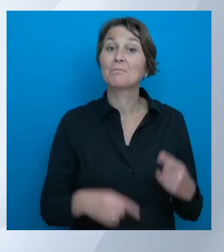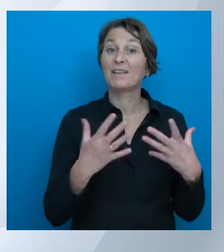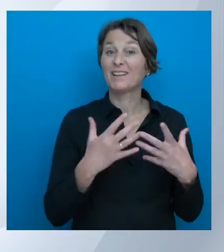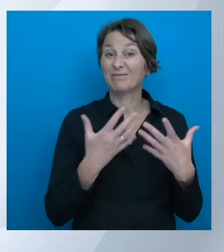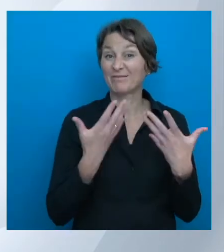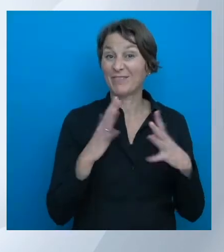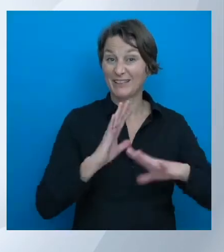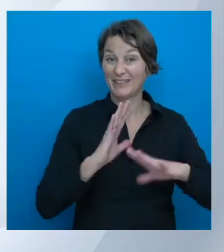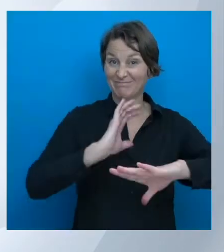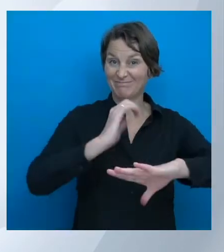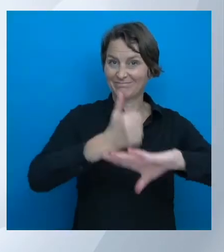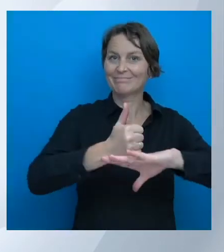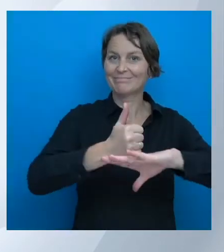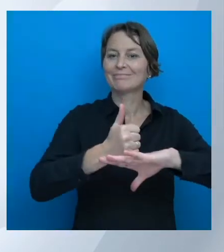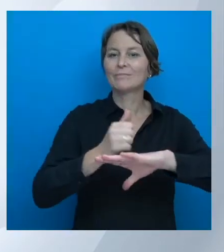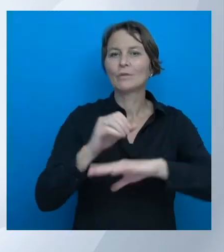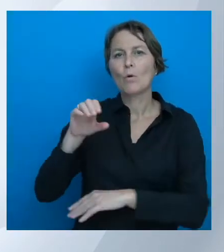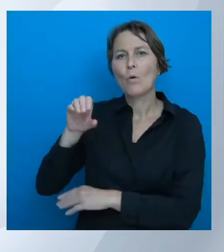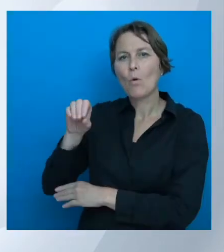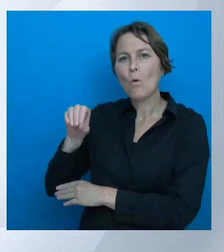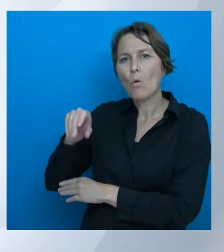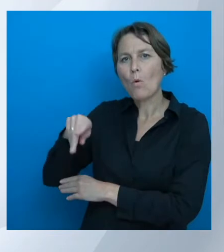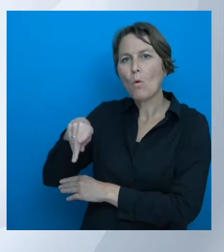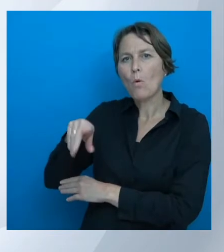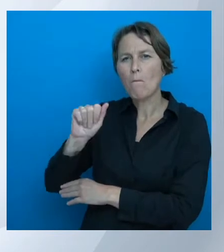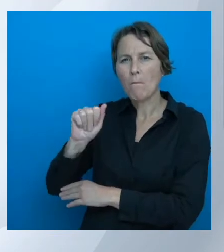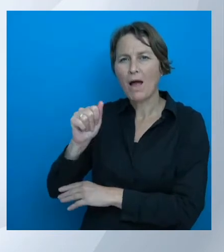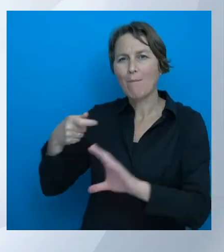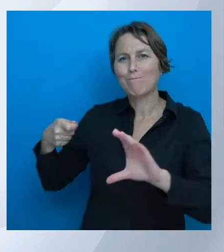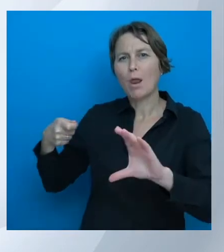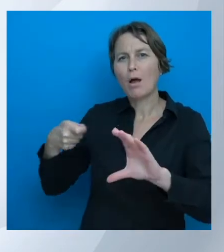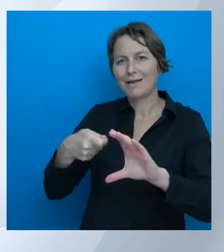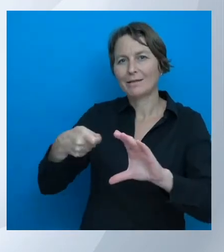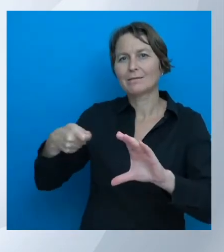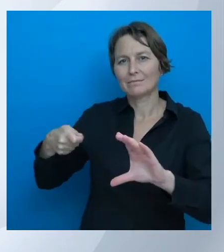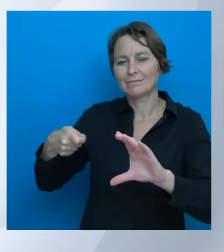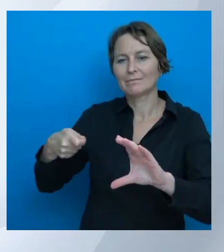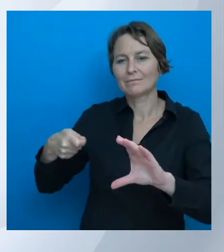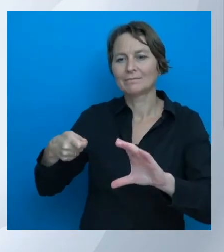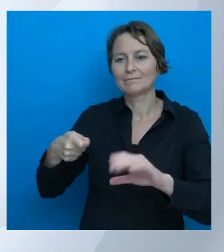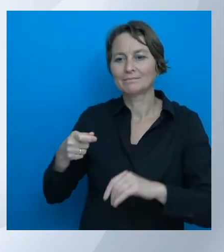the OPA plugin into VS Code.